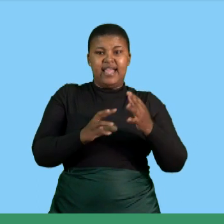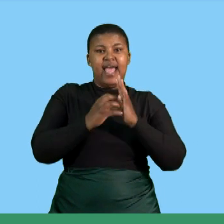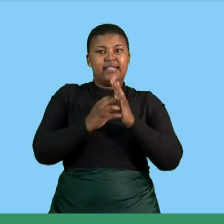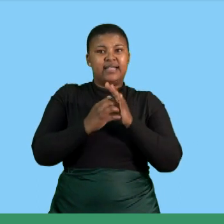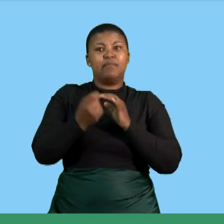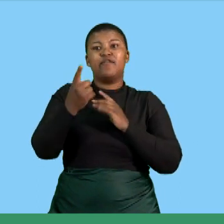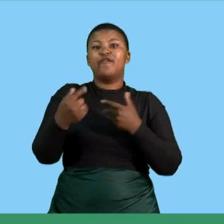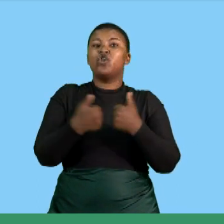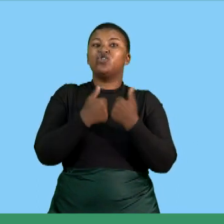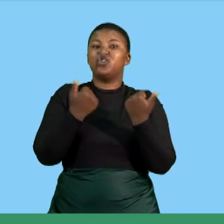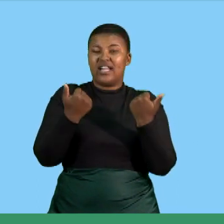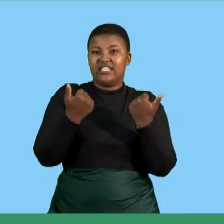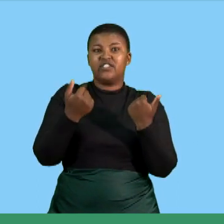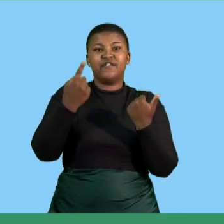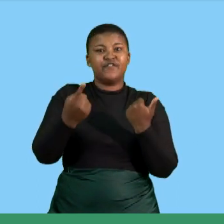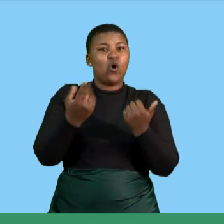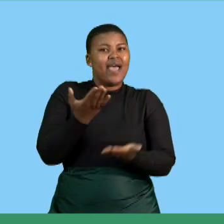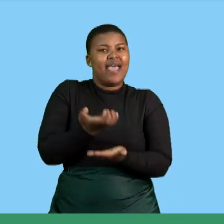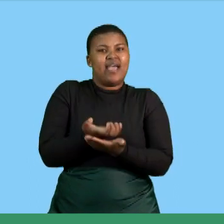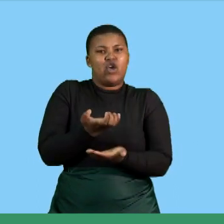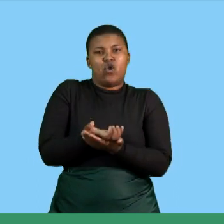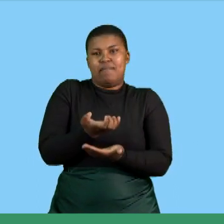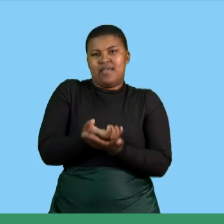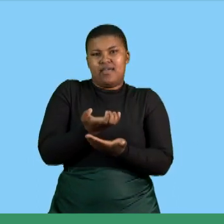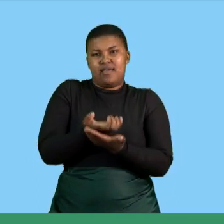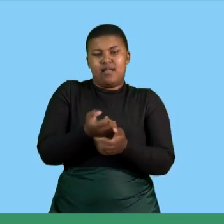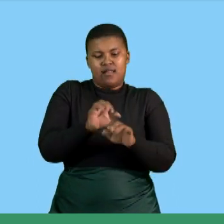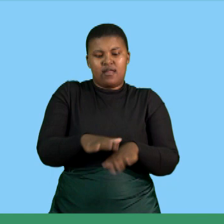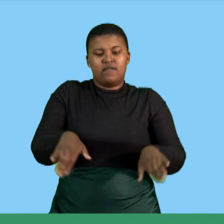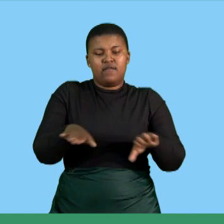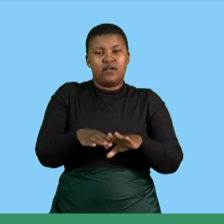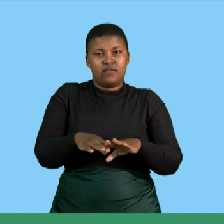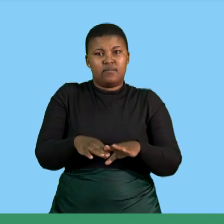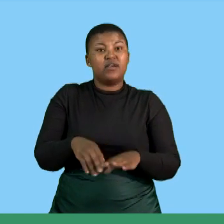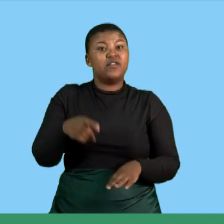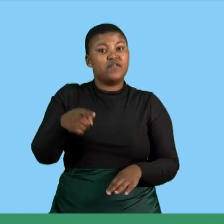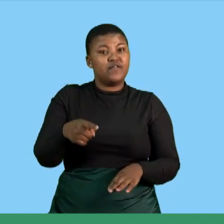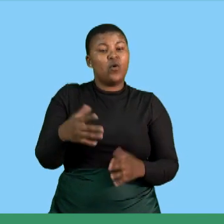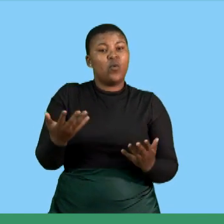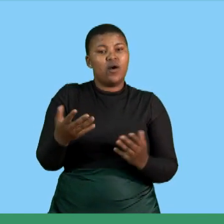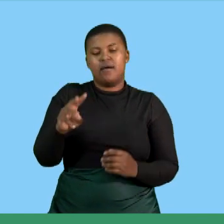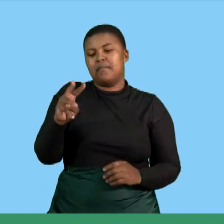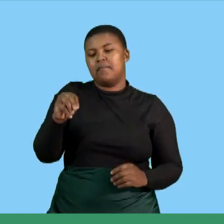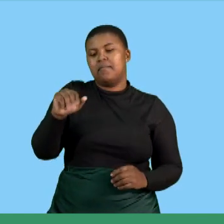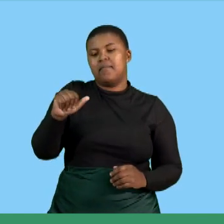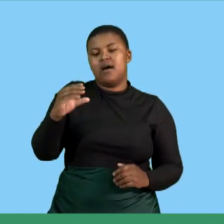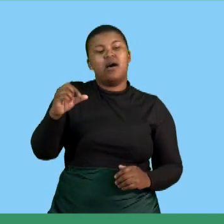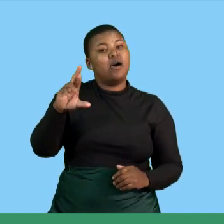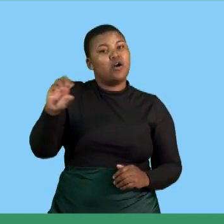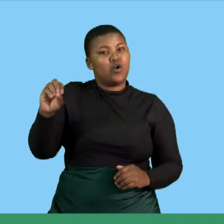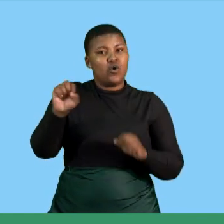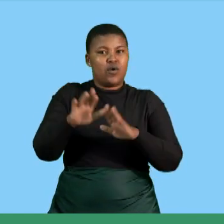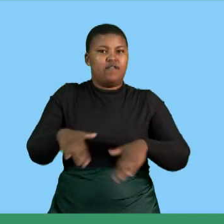of challenges posed by the economic environment as a component of the